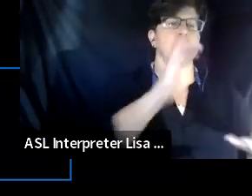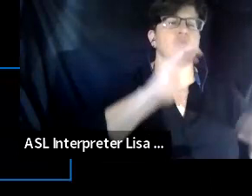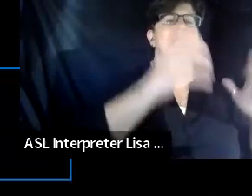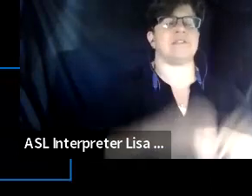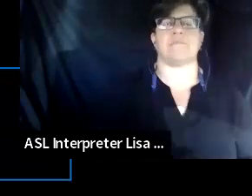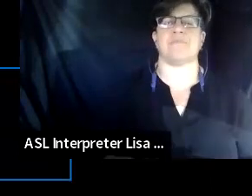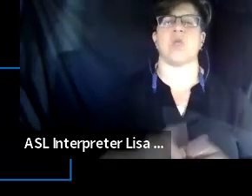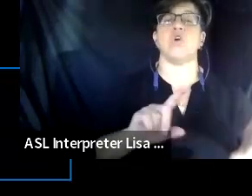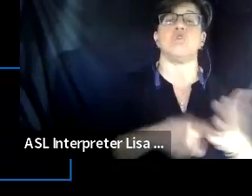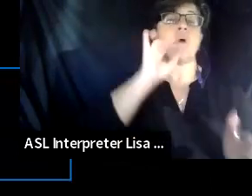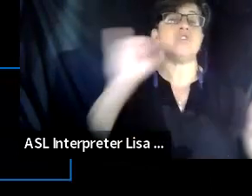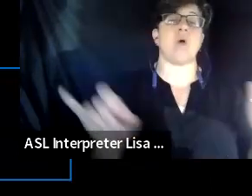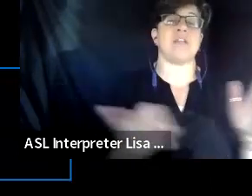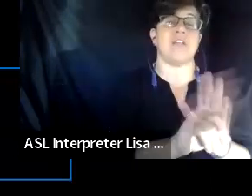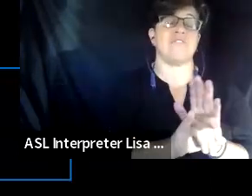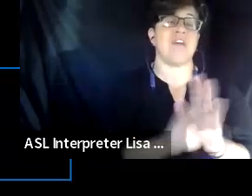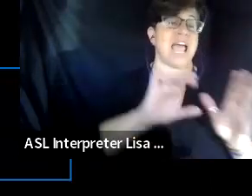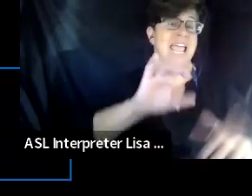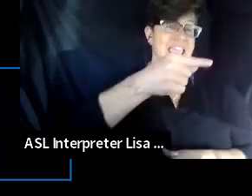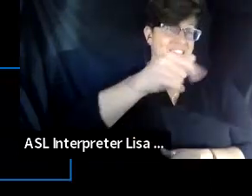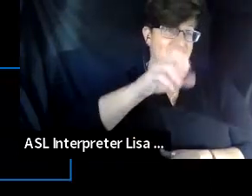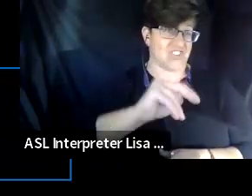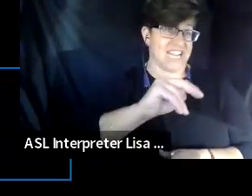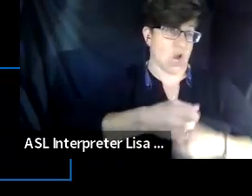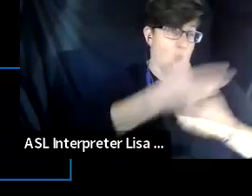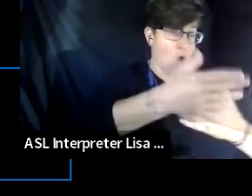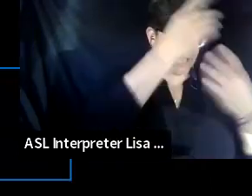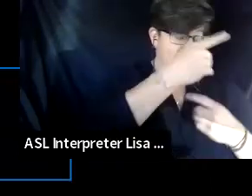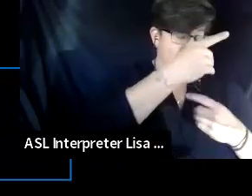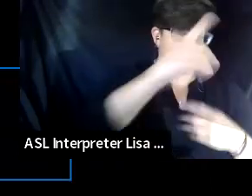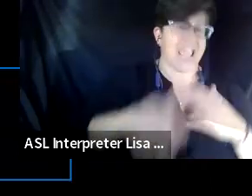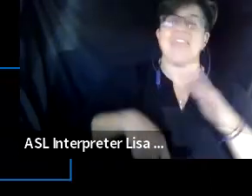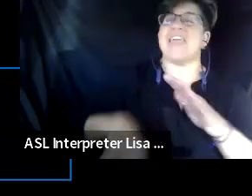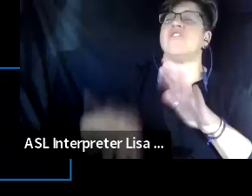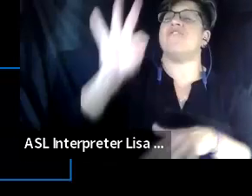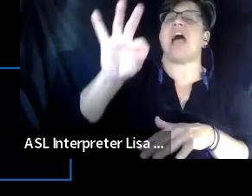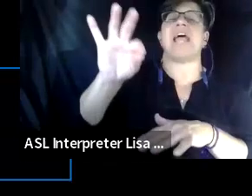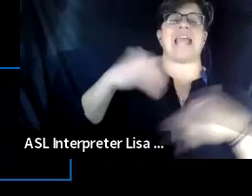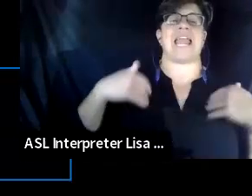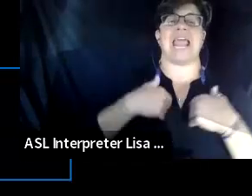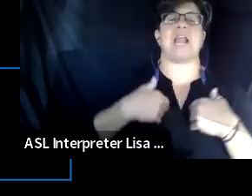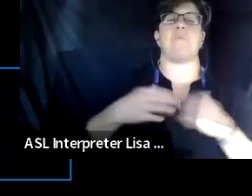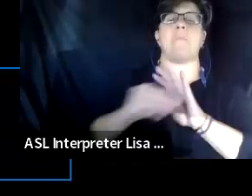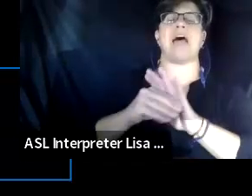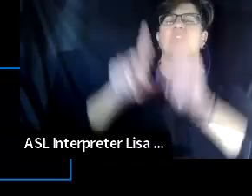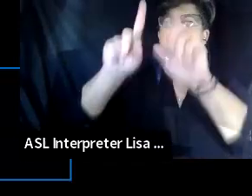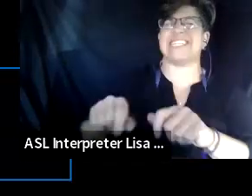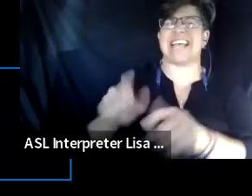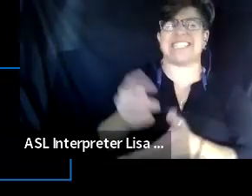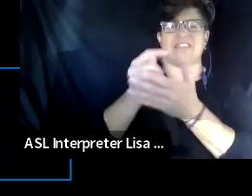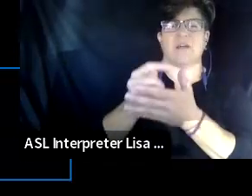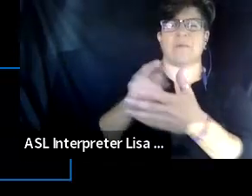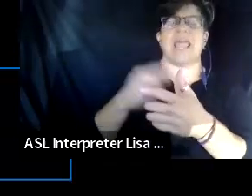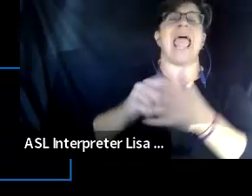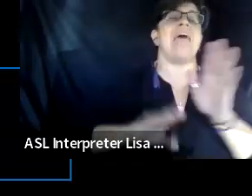gene identified, the next thing you might want to do is to find or develop an animal model in which you might test your therapy. Then you would go on to develop a